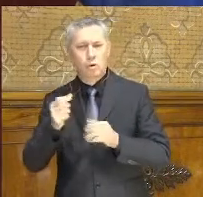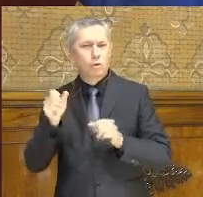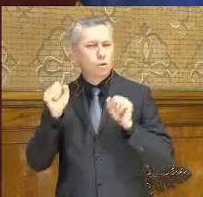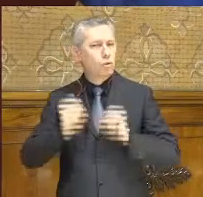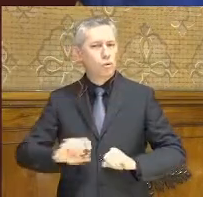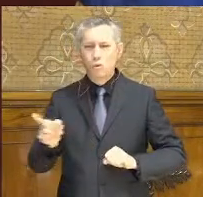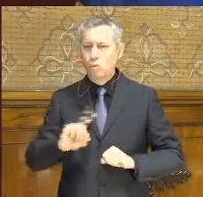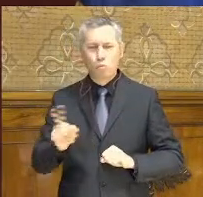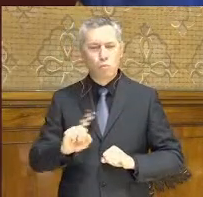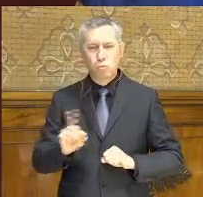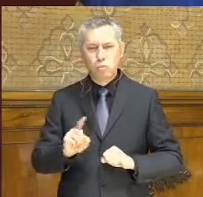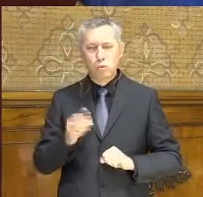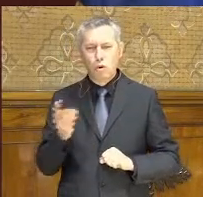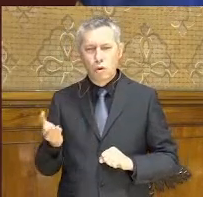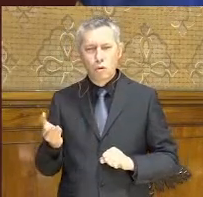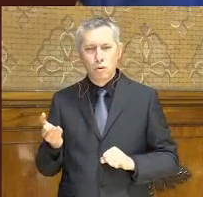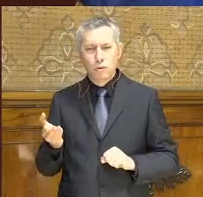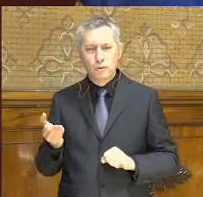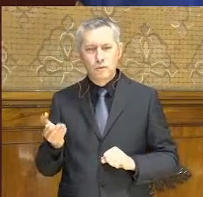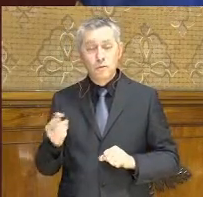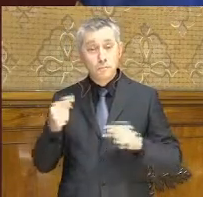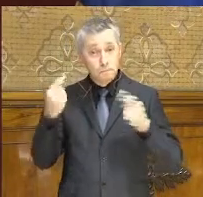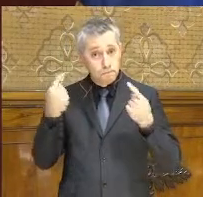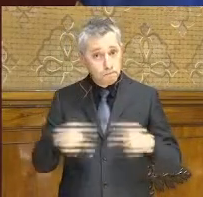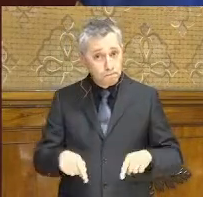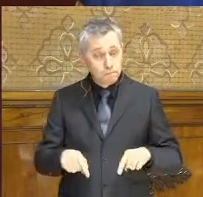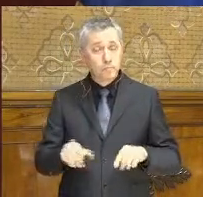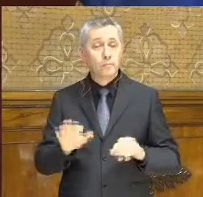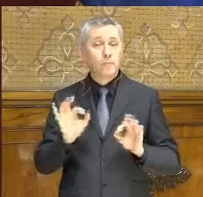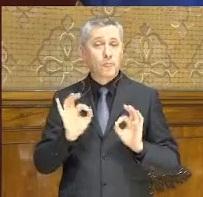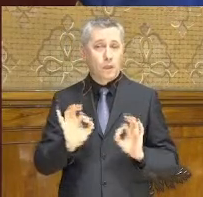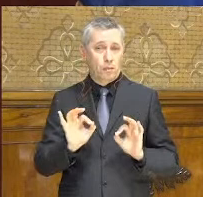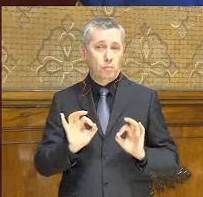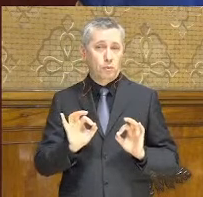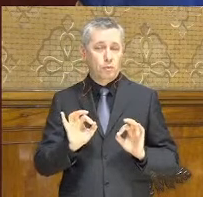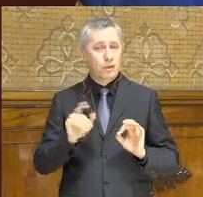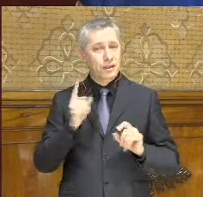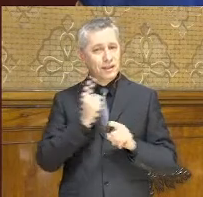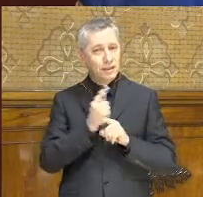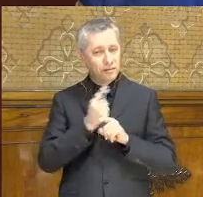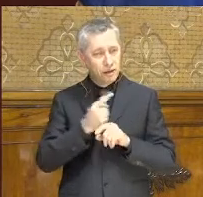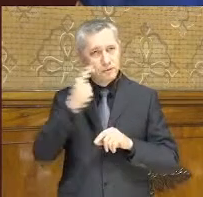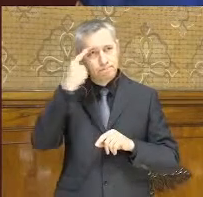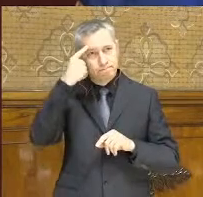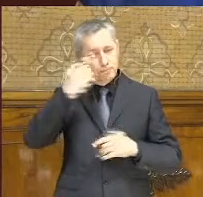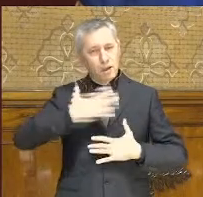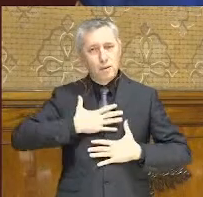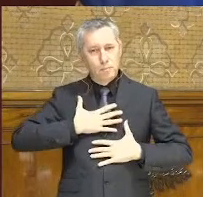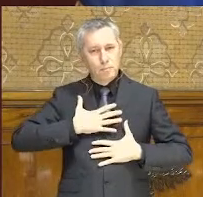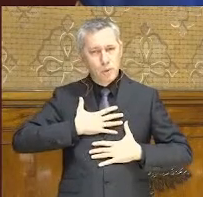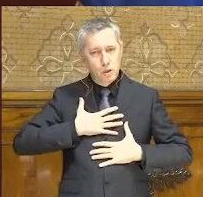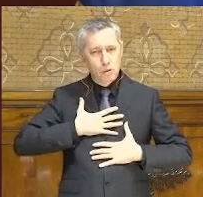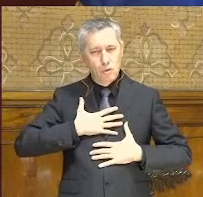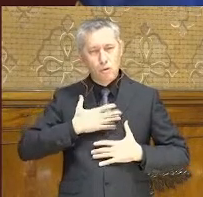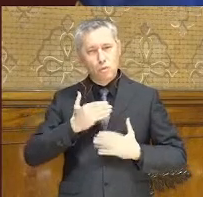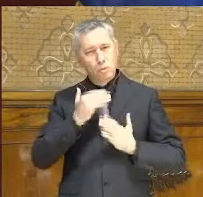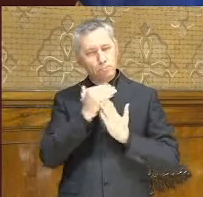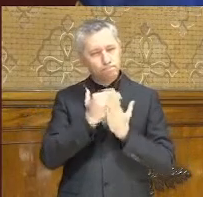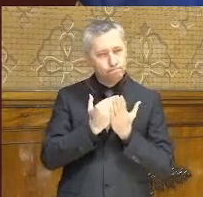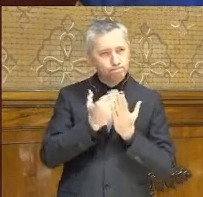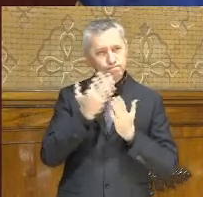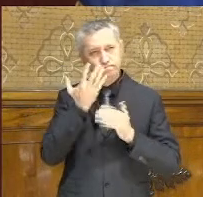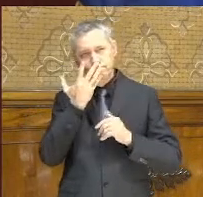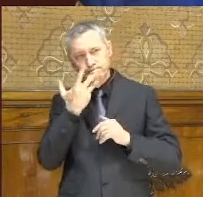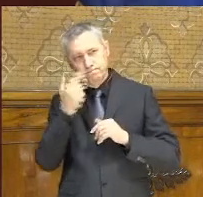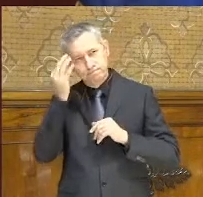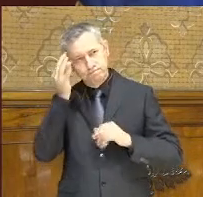fact with those ideas that I speak to you today, the very act of speaking, the very